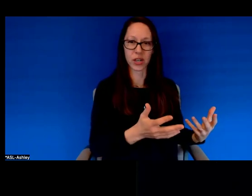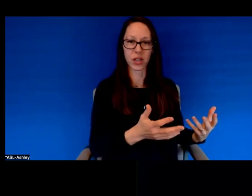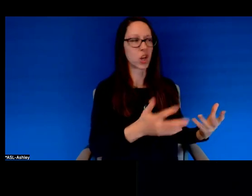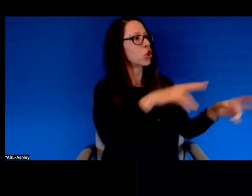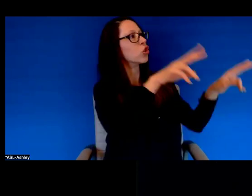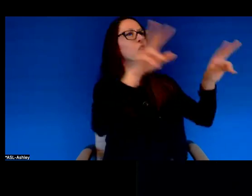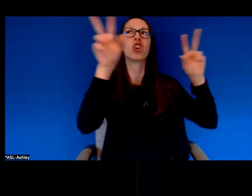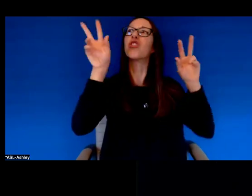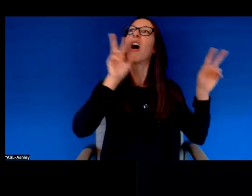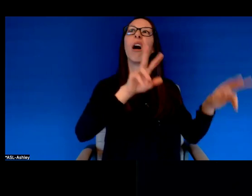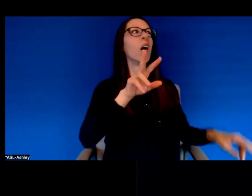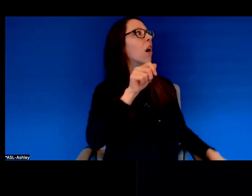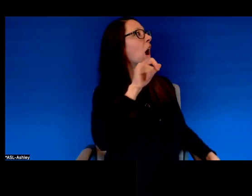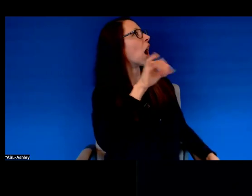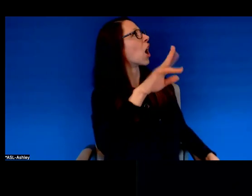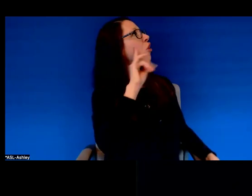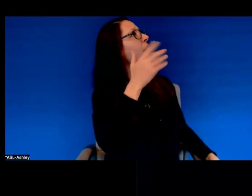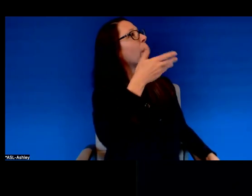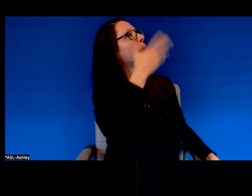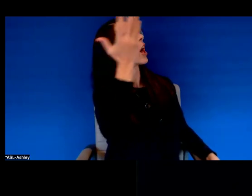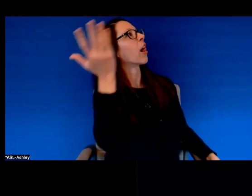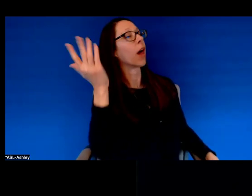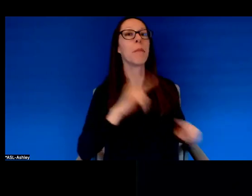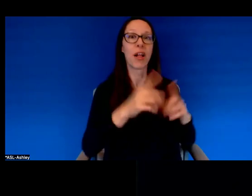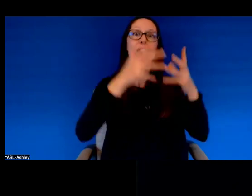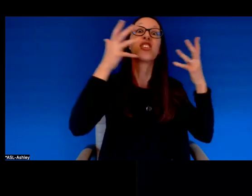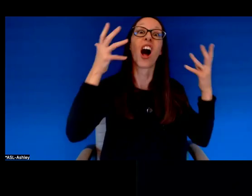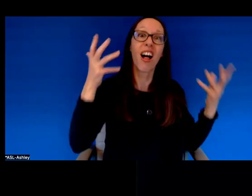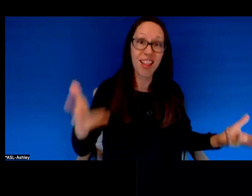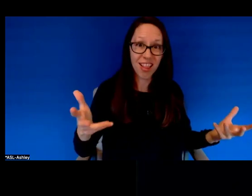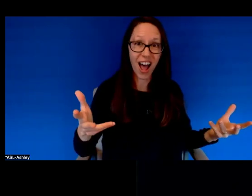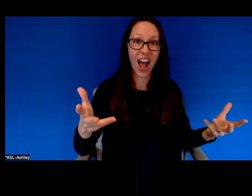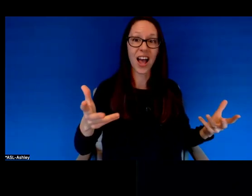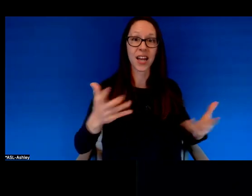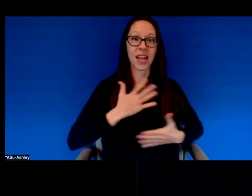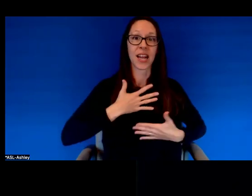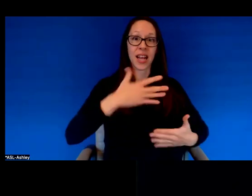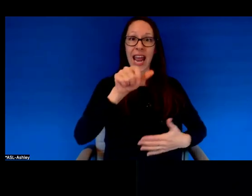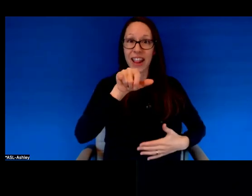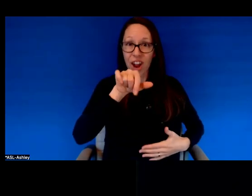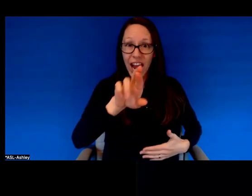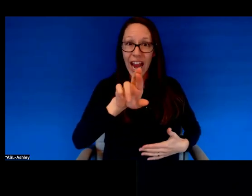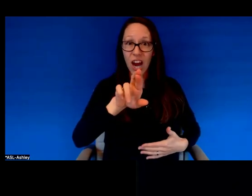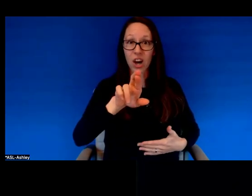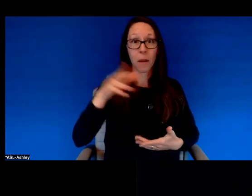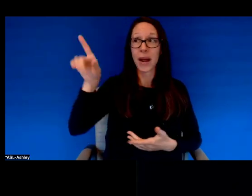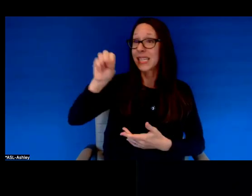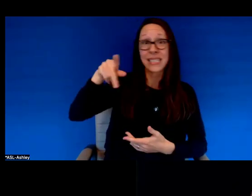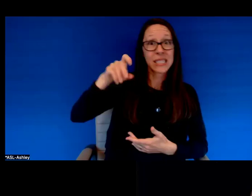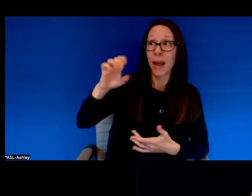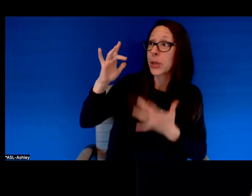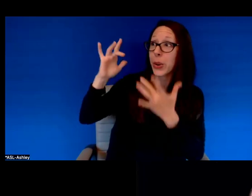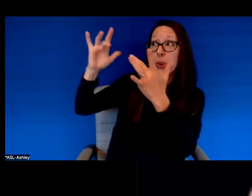around in our air and it just feels like there's nothing there, but there's a lot going on in there compared to true nothing out in space. Yes. Yes.